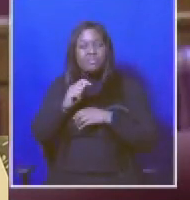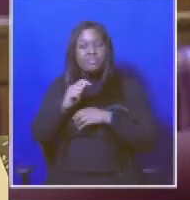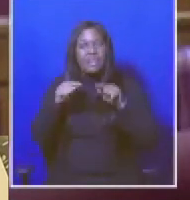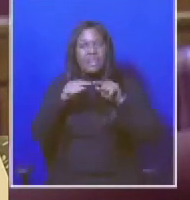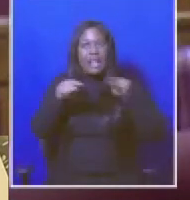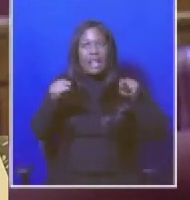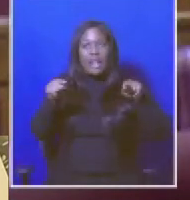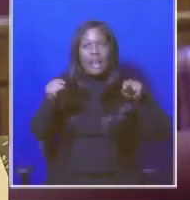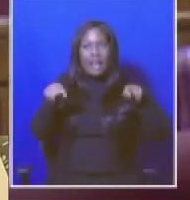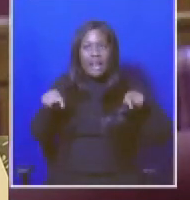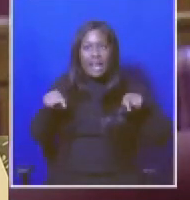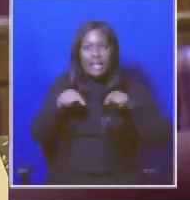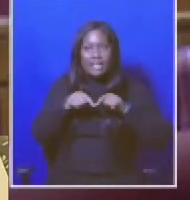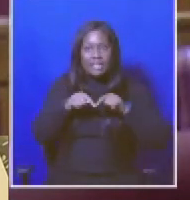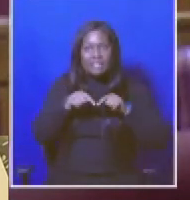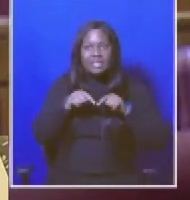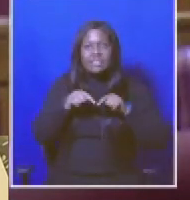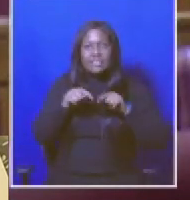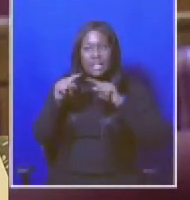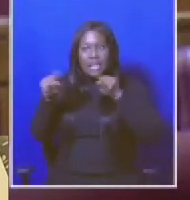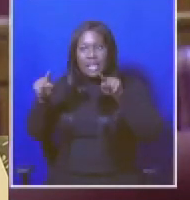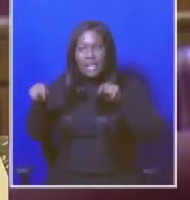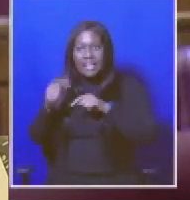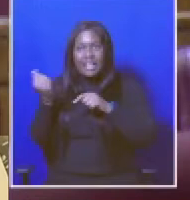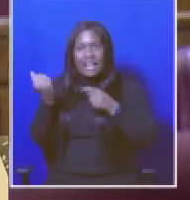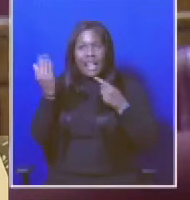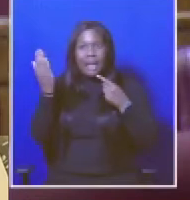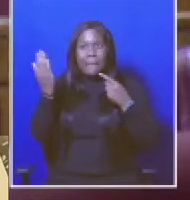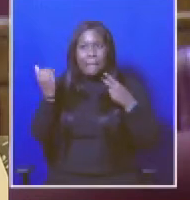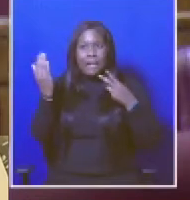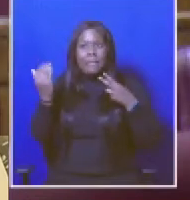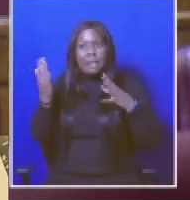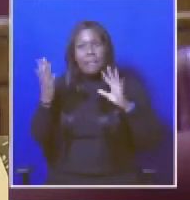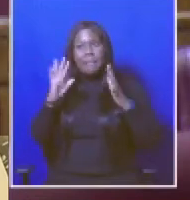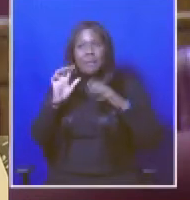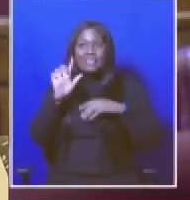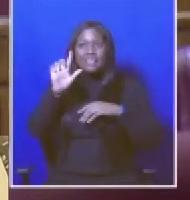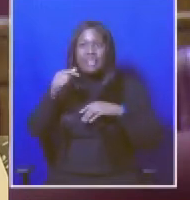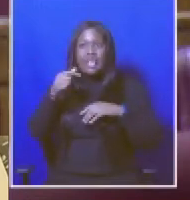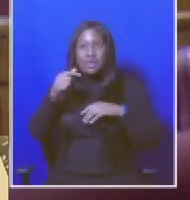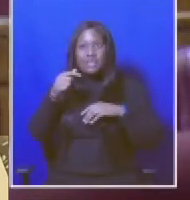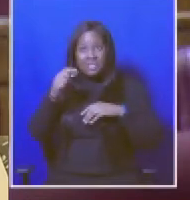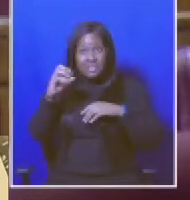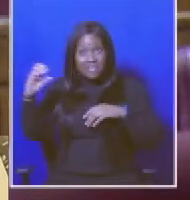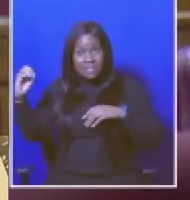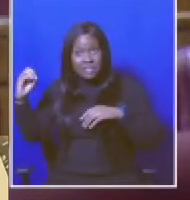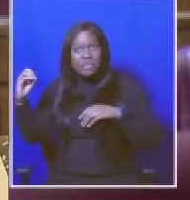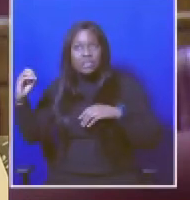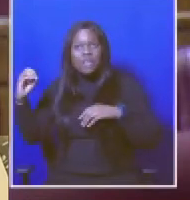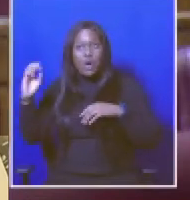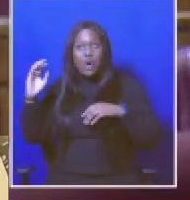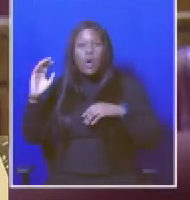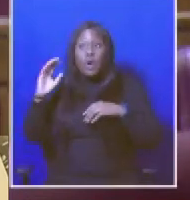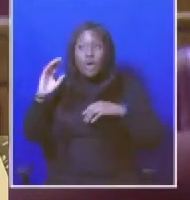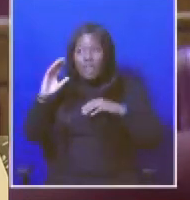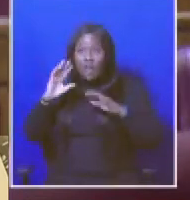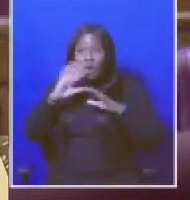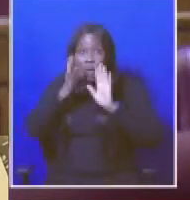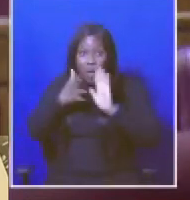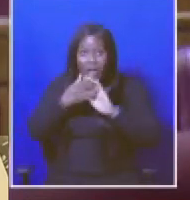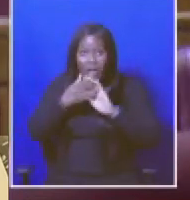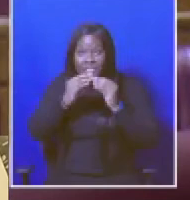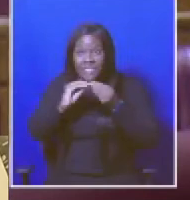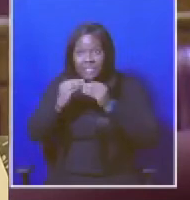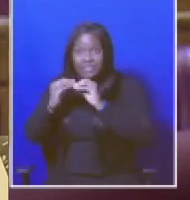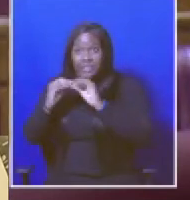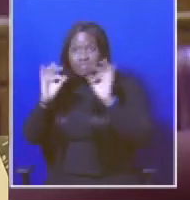the less than 7,000 land claims lodged in 1998. The department further indicates that it will